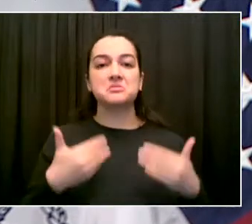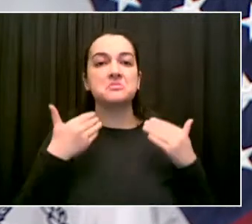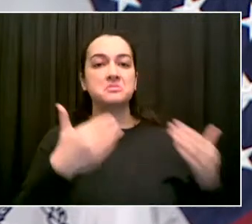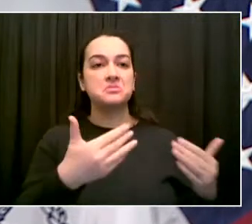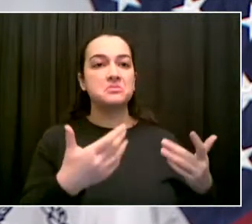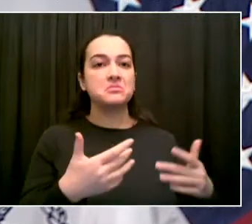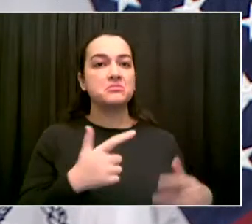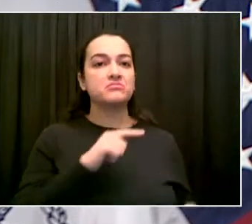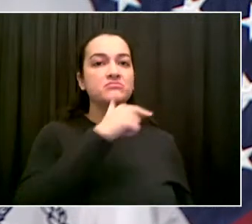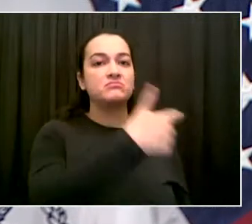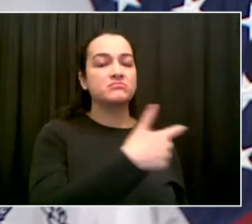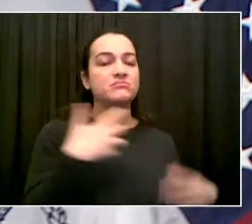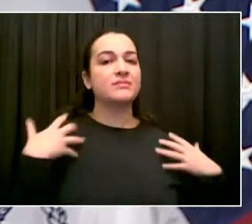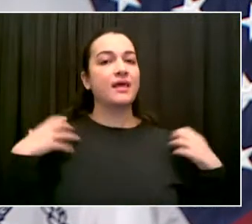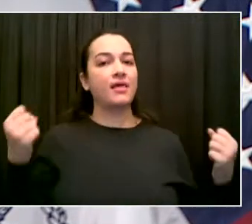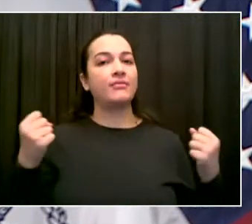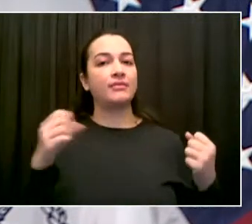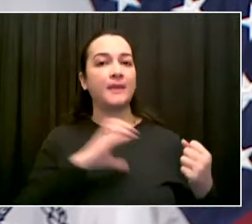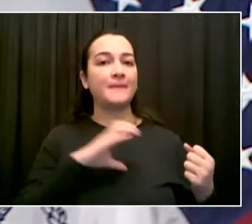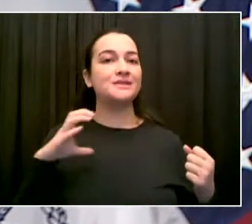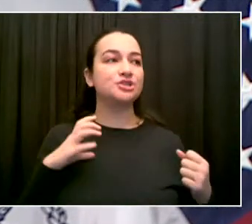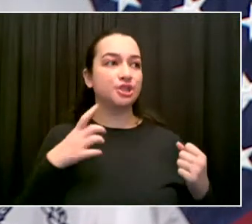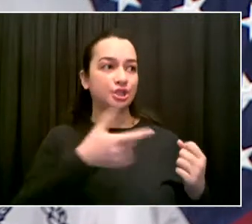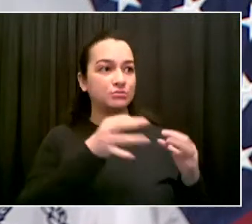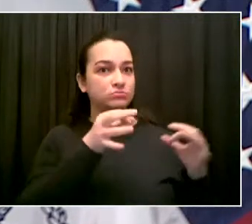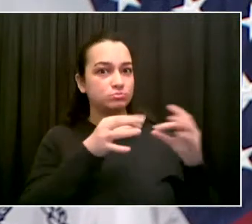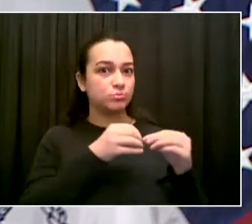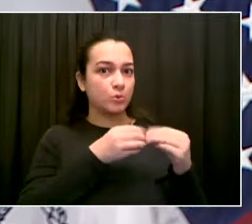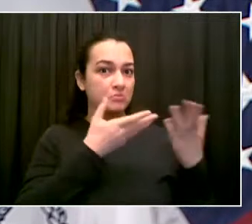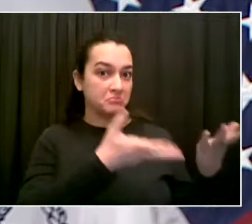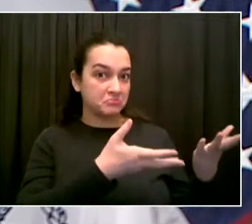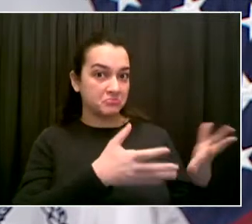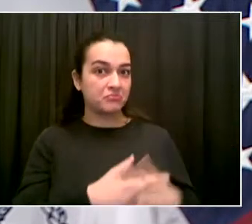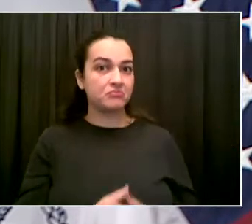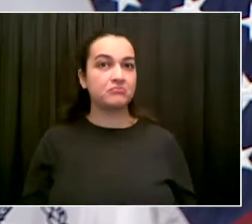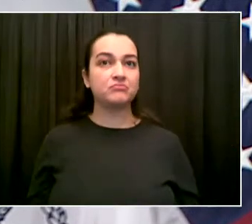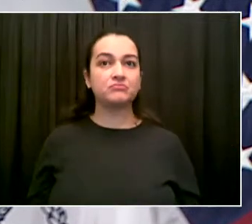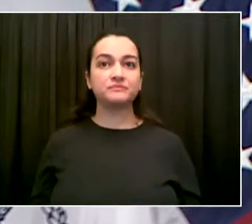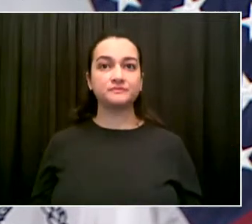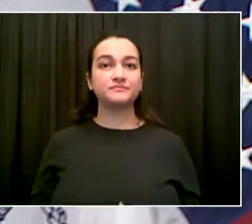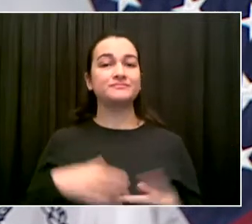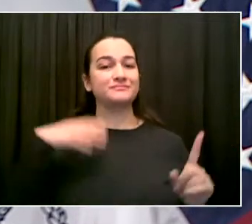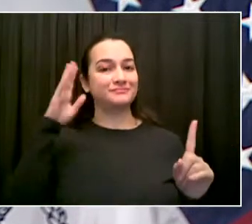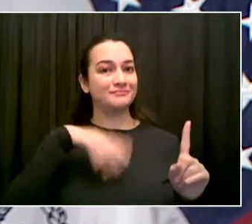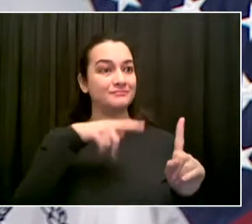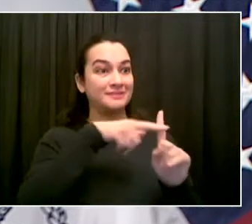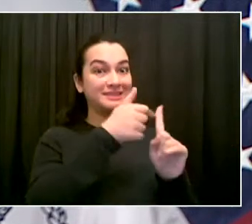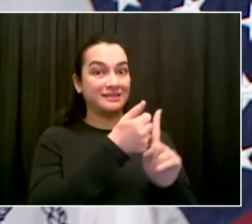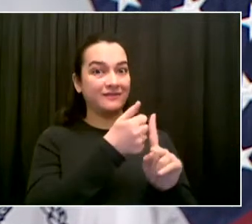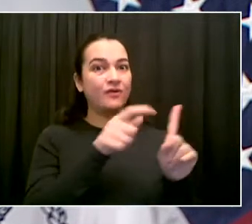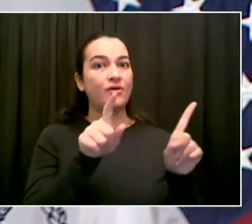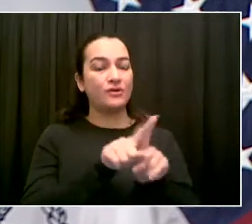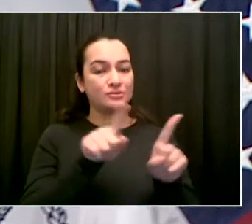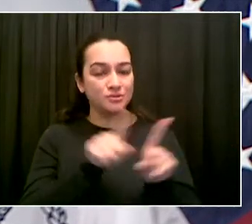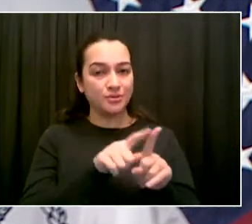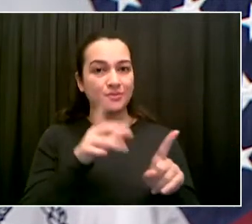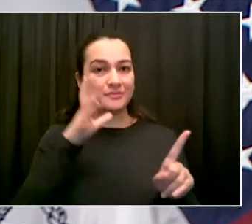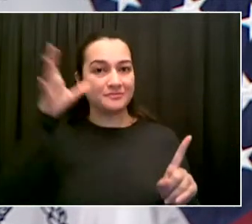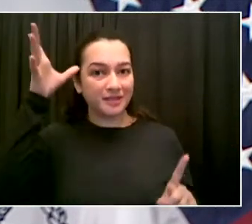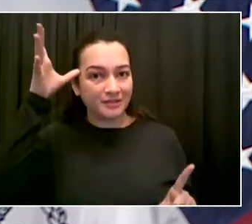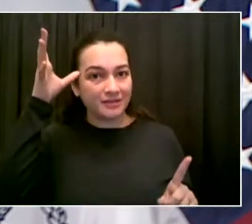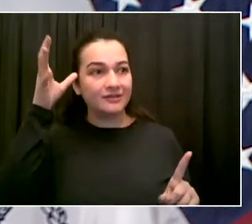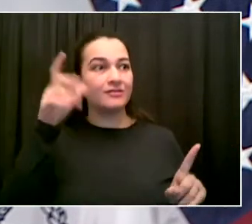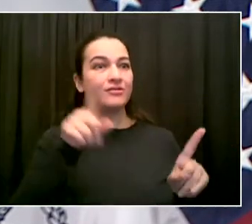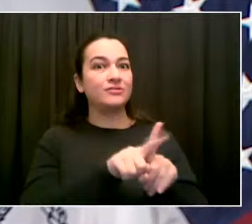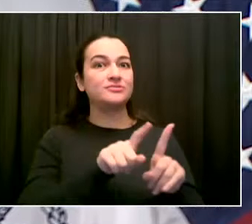only our health commissioner, not only a parent, also happens to be married to a New York City Public School assistant principal,